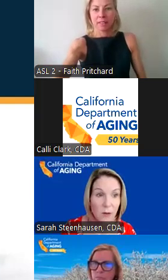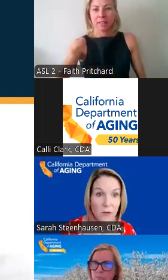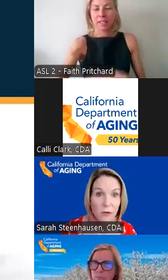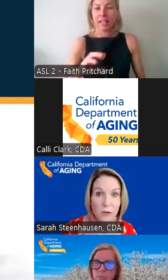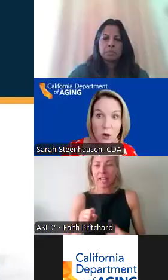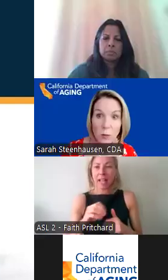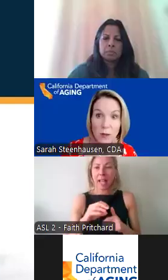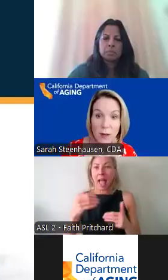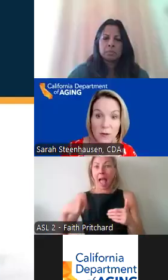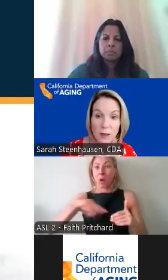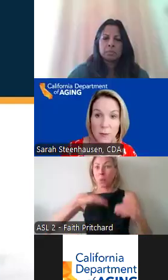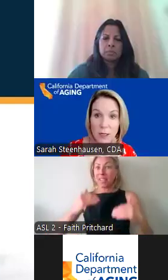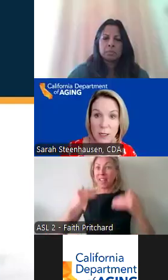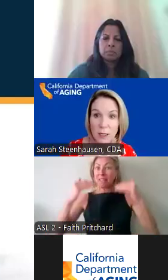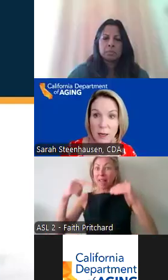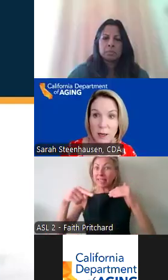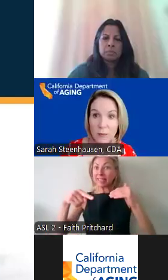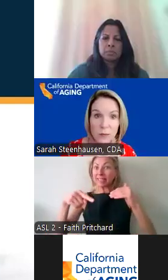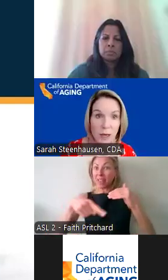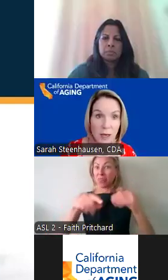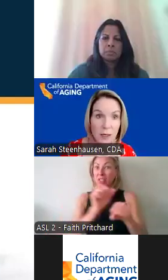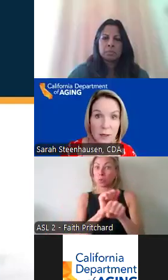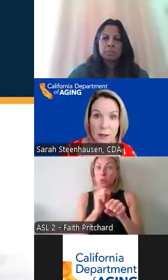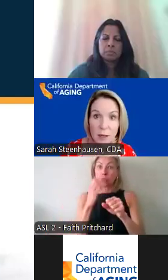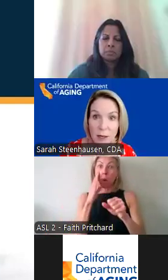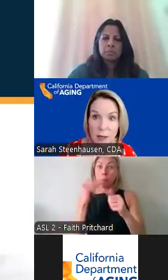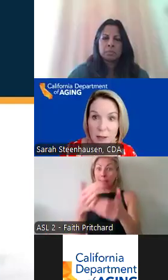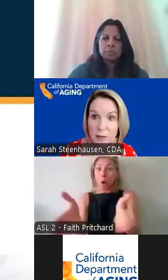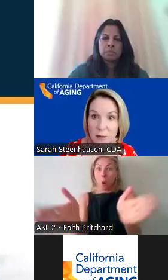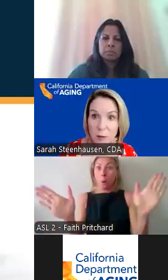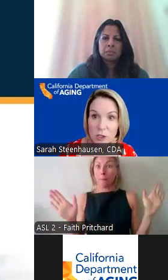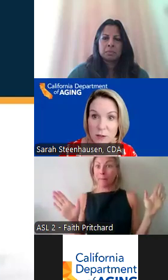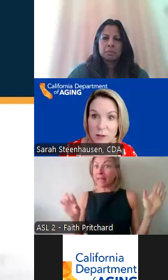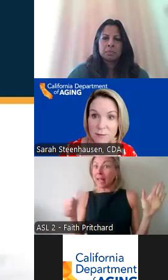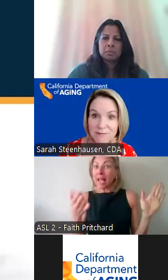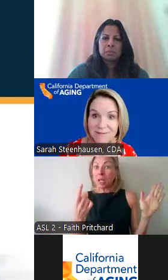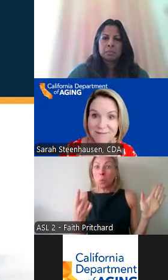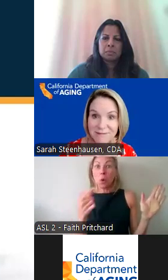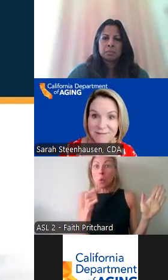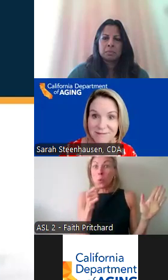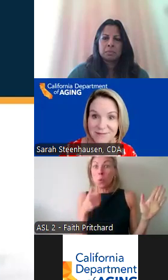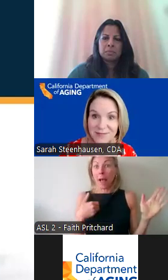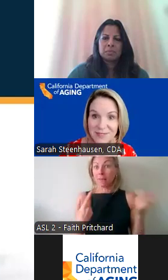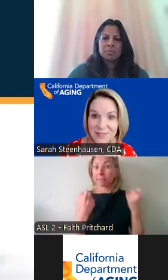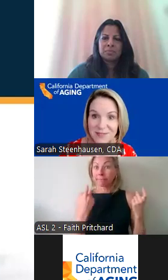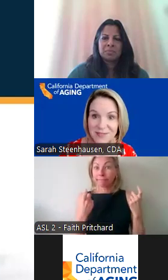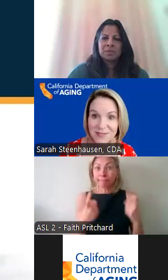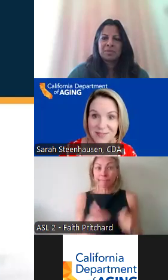I will just open it up to anybody that has questions.